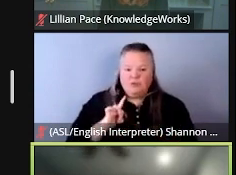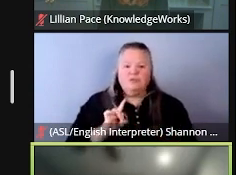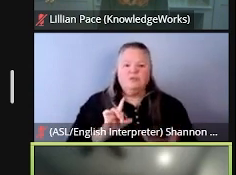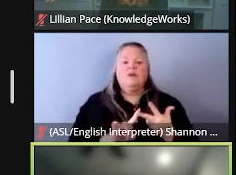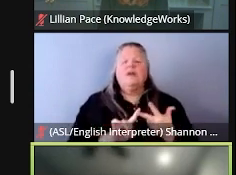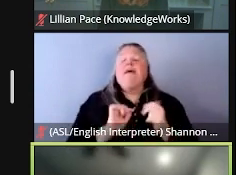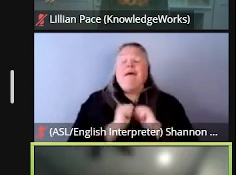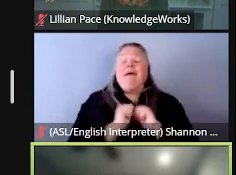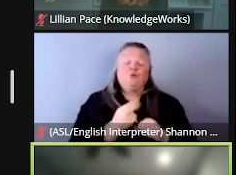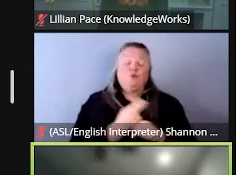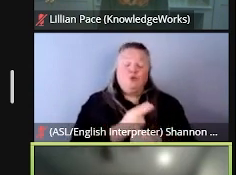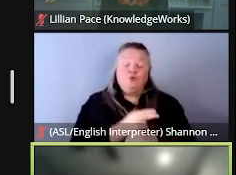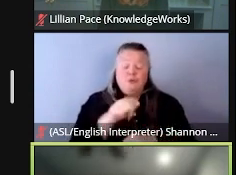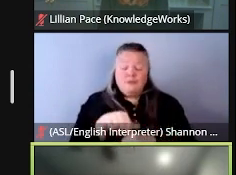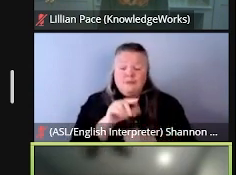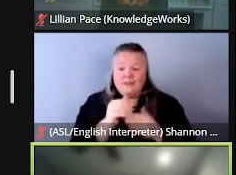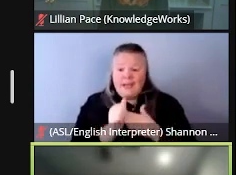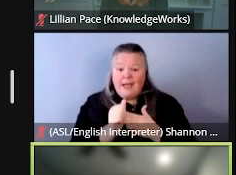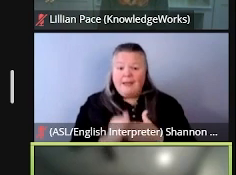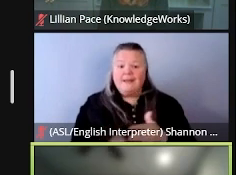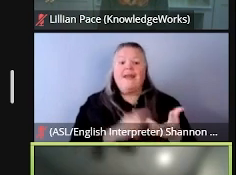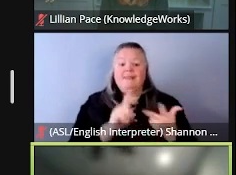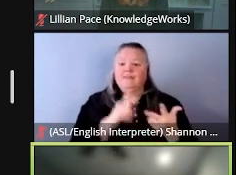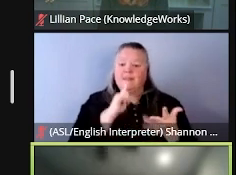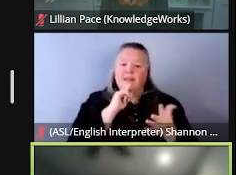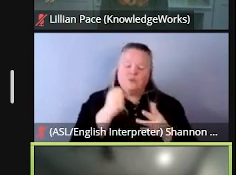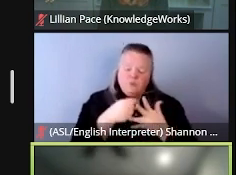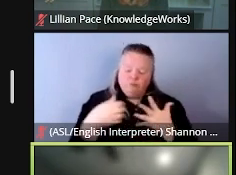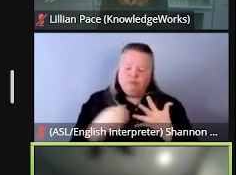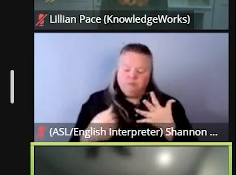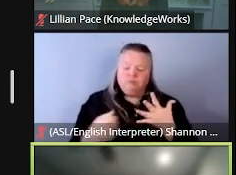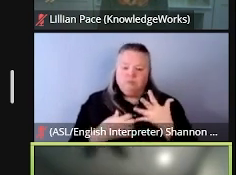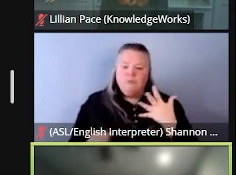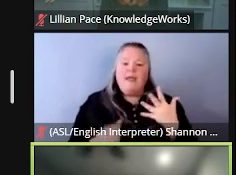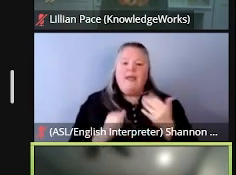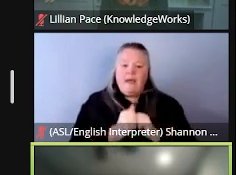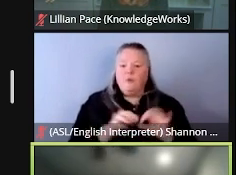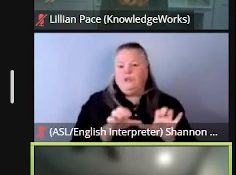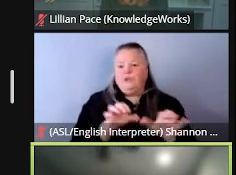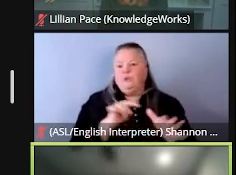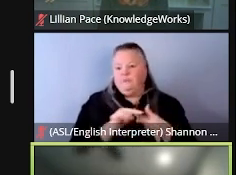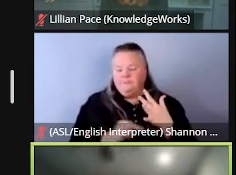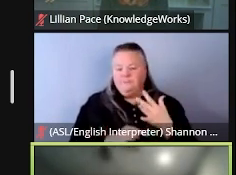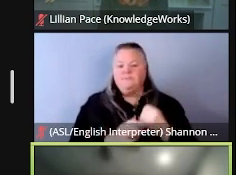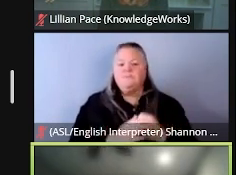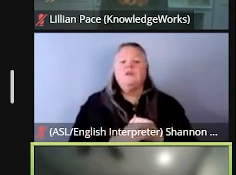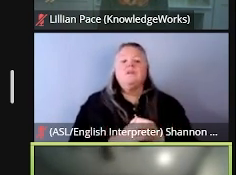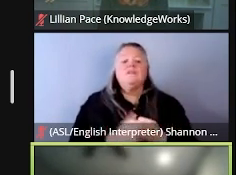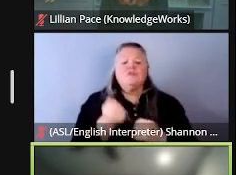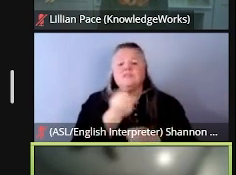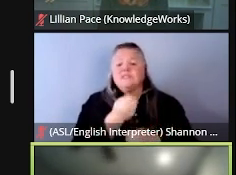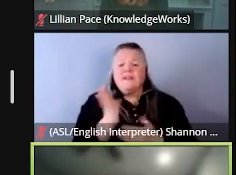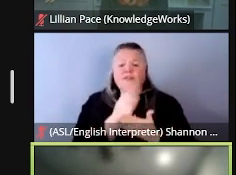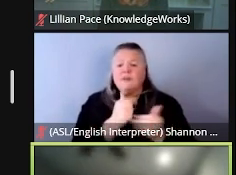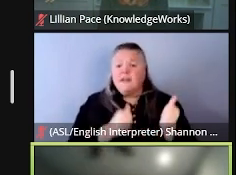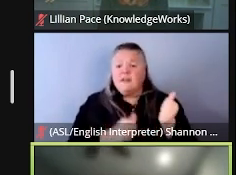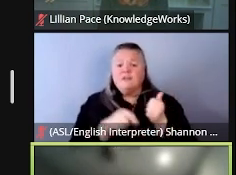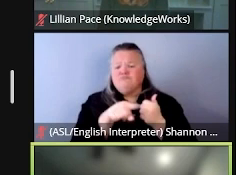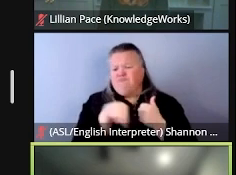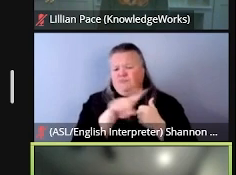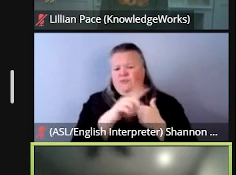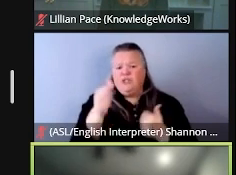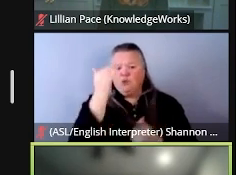into these action areas where folks can innovate. So we've got several areas here that should be very familiar probably to this